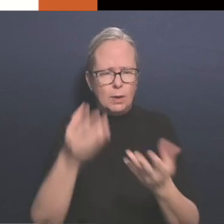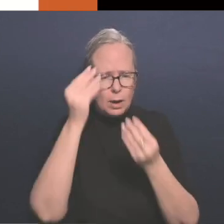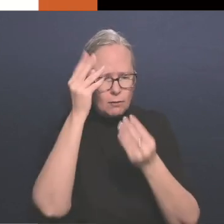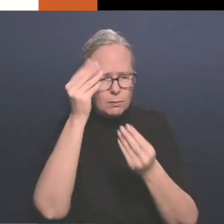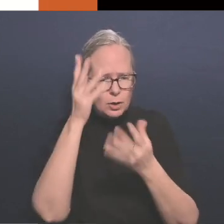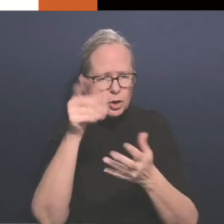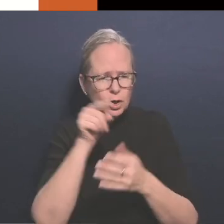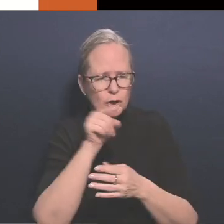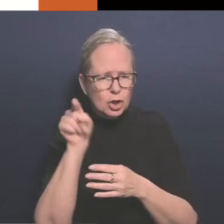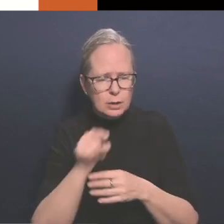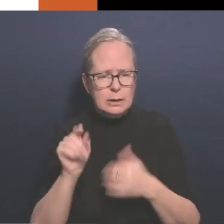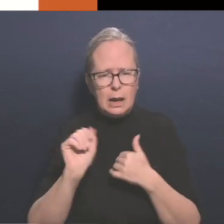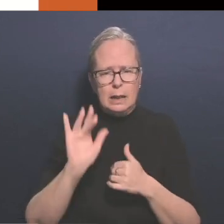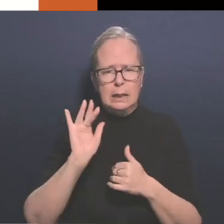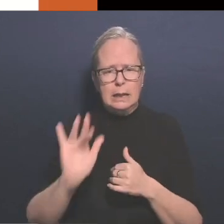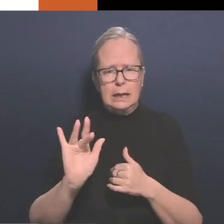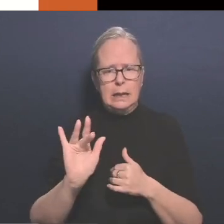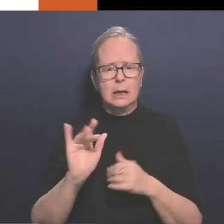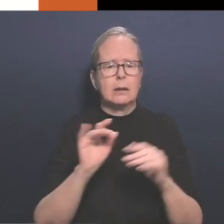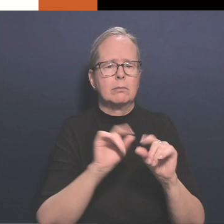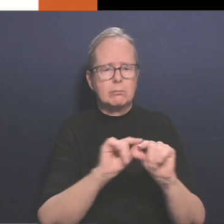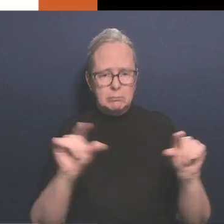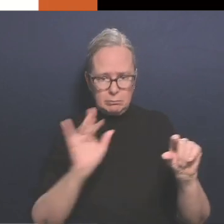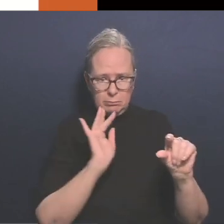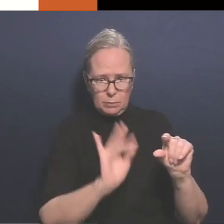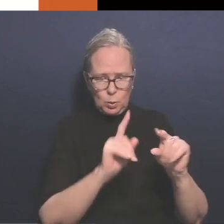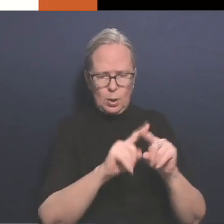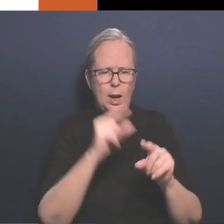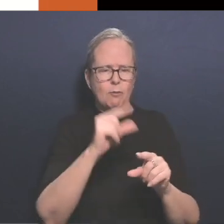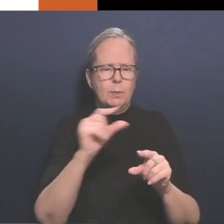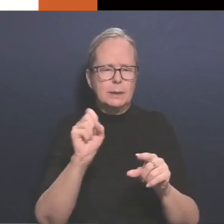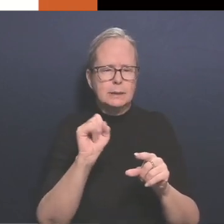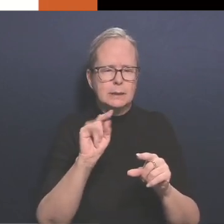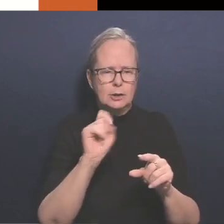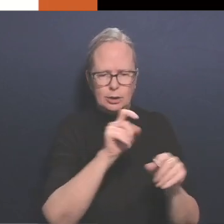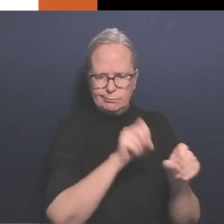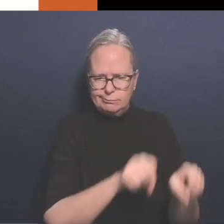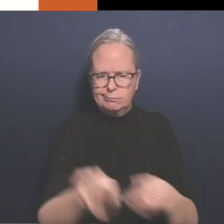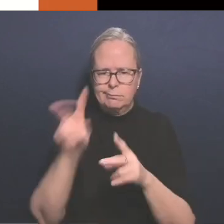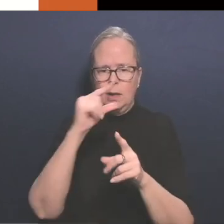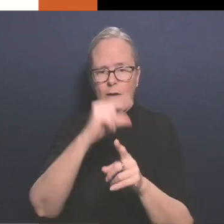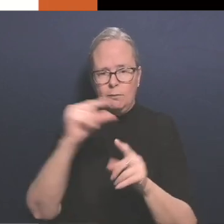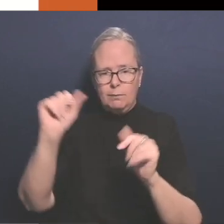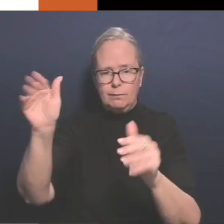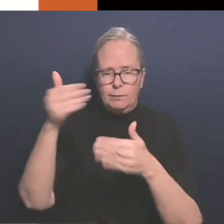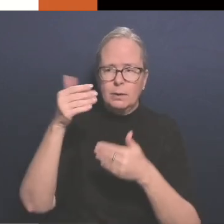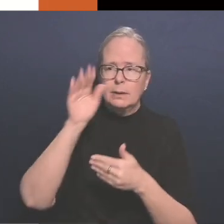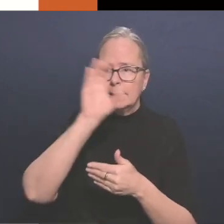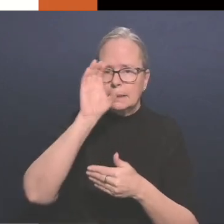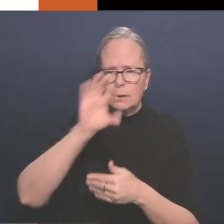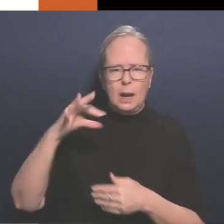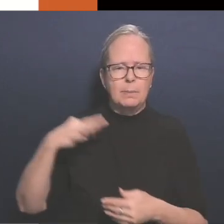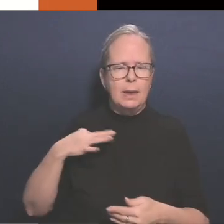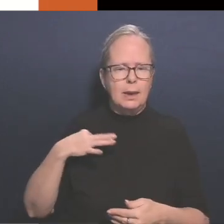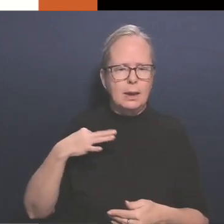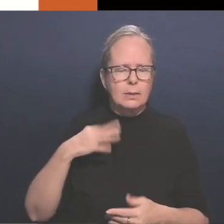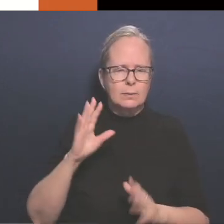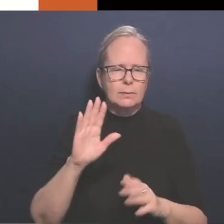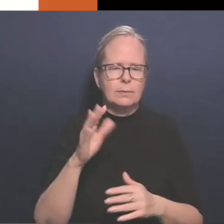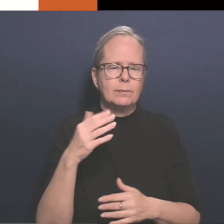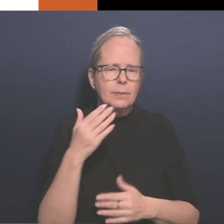Benefits Wayfinder dedicated email there, benefitswayfinder@prospercanada.org. And we do welcome